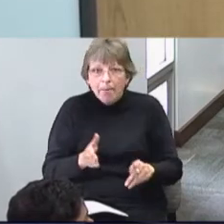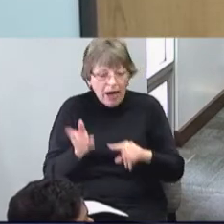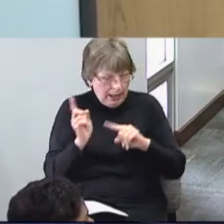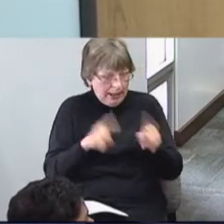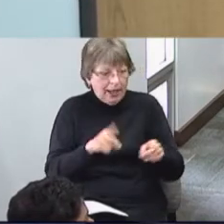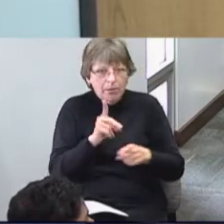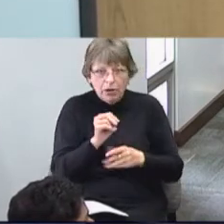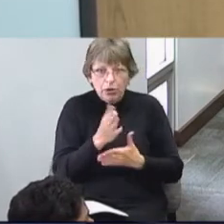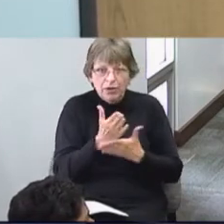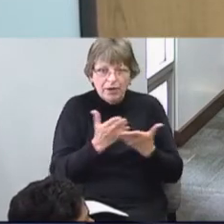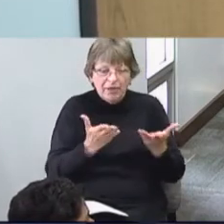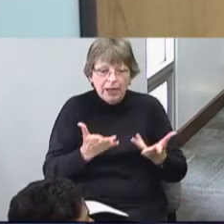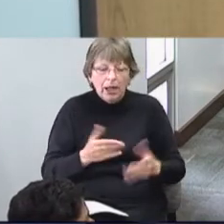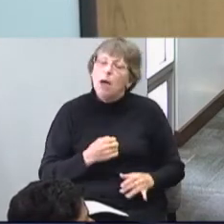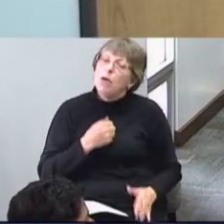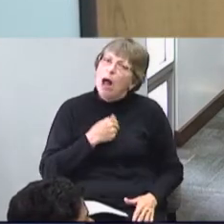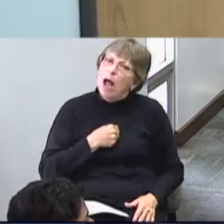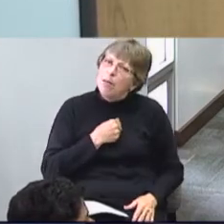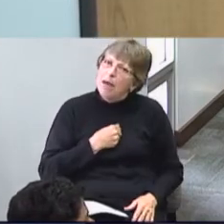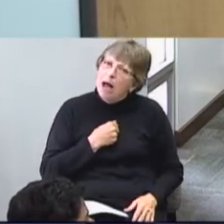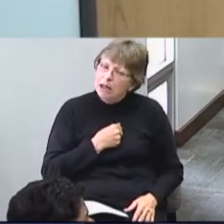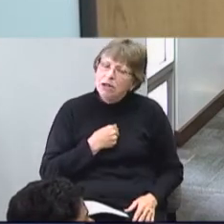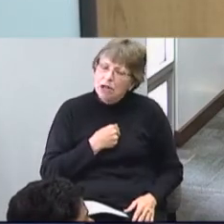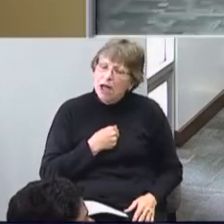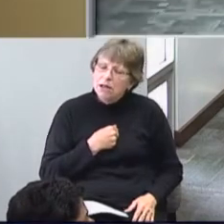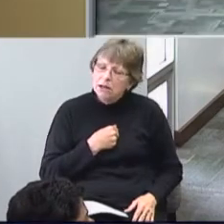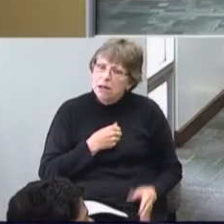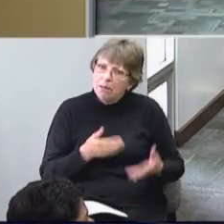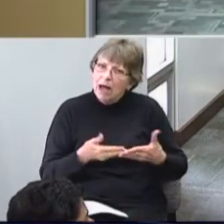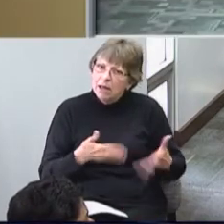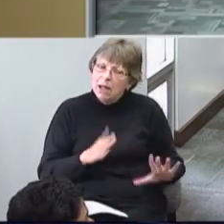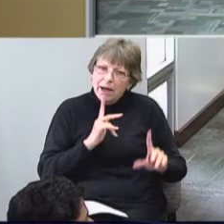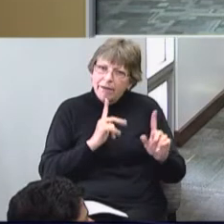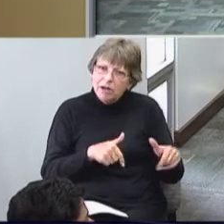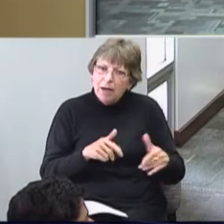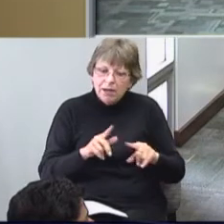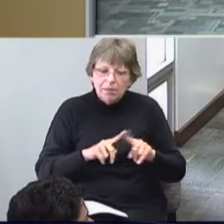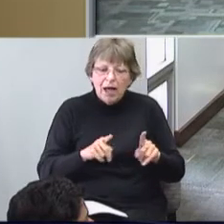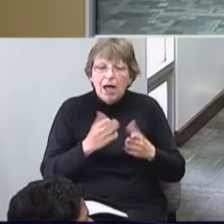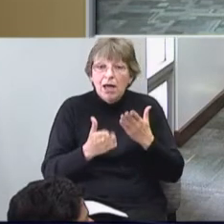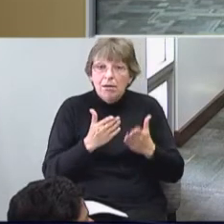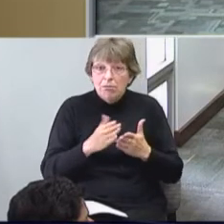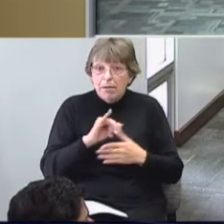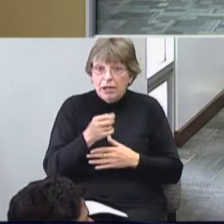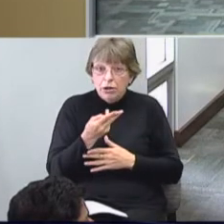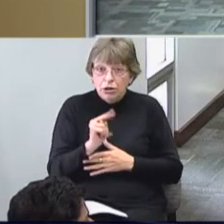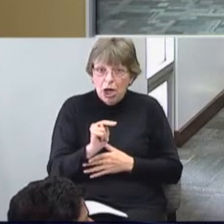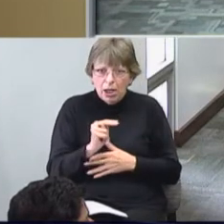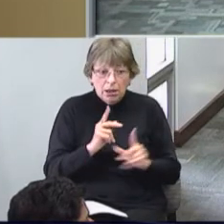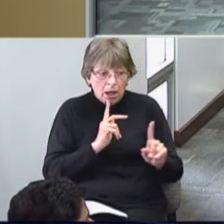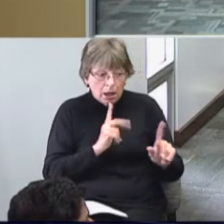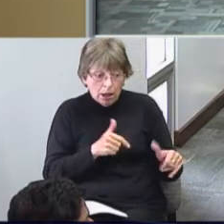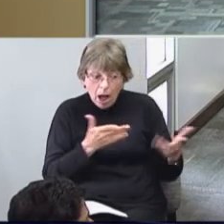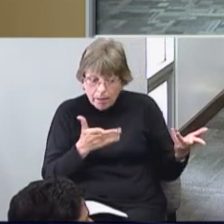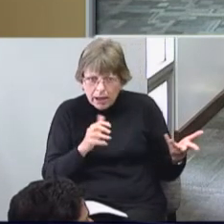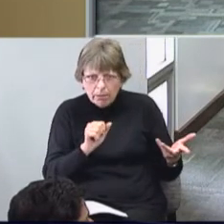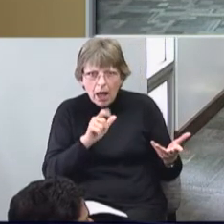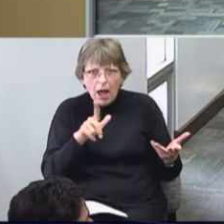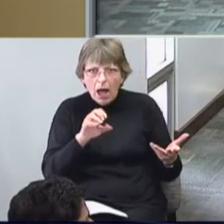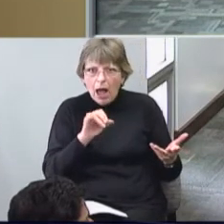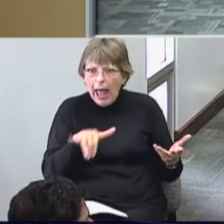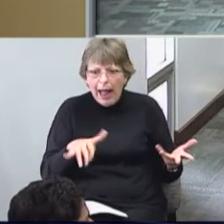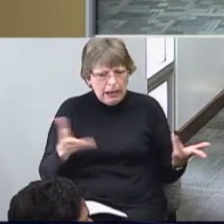of response to your service request, but John, maybe you could comment on the policy about the alleys. I wasn't aware one way or the